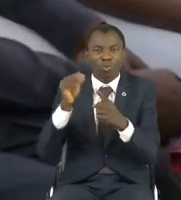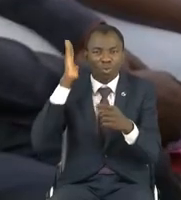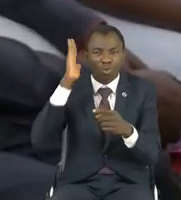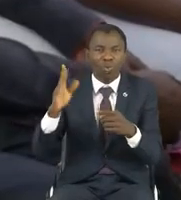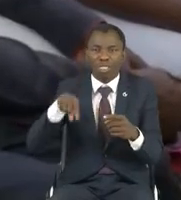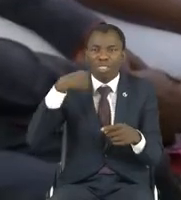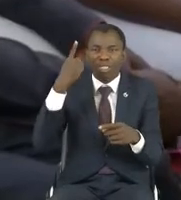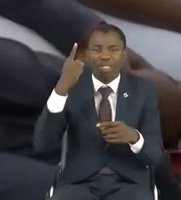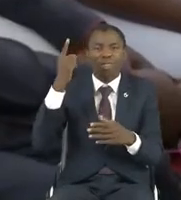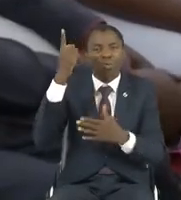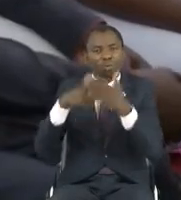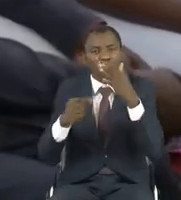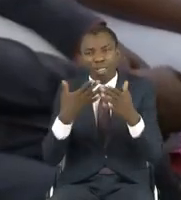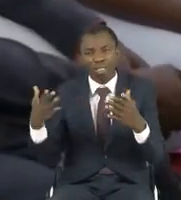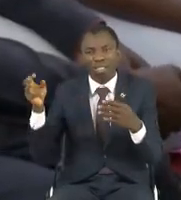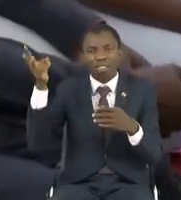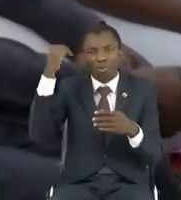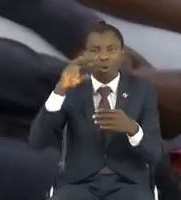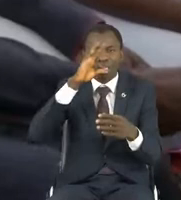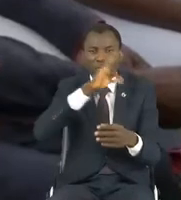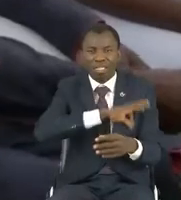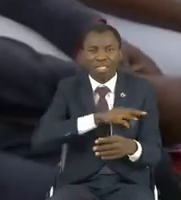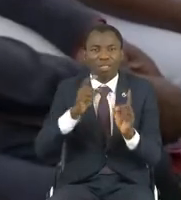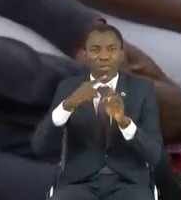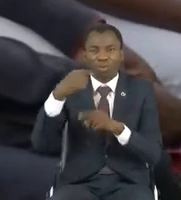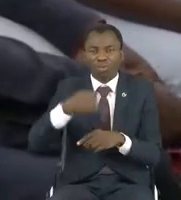what things were gain unto me,